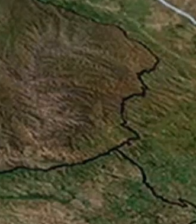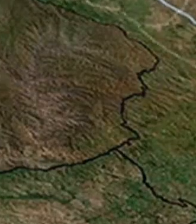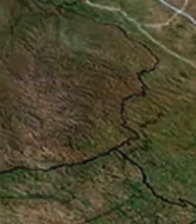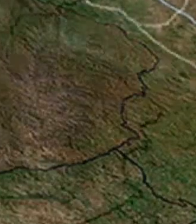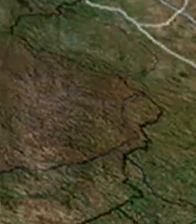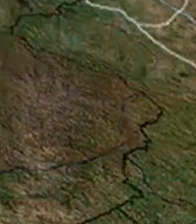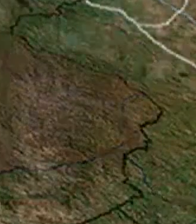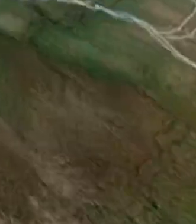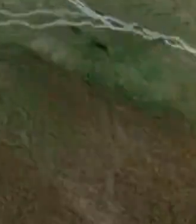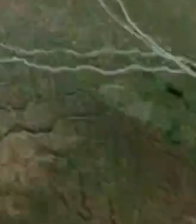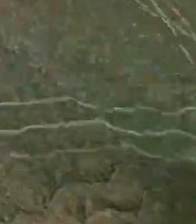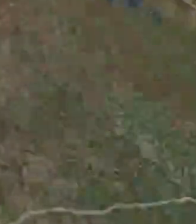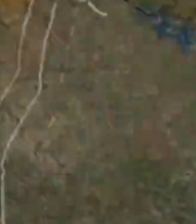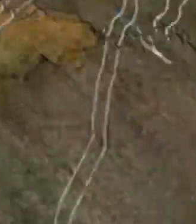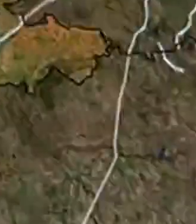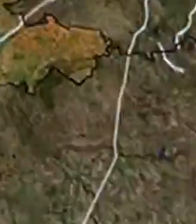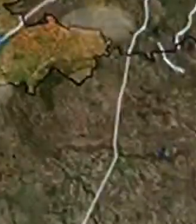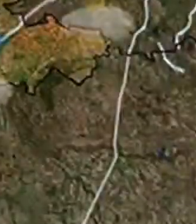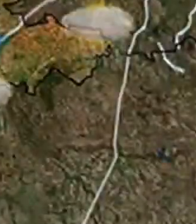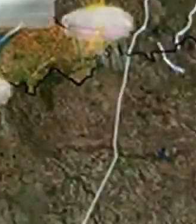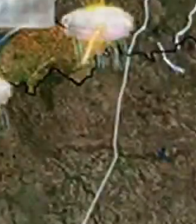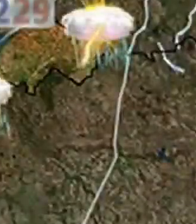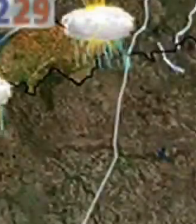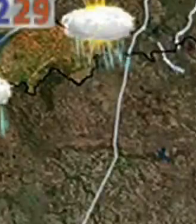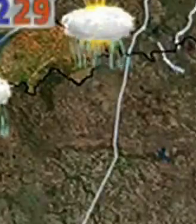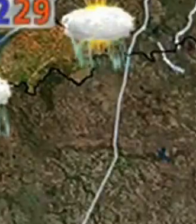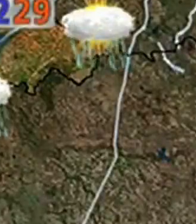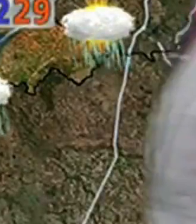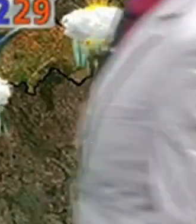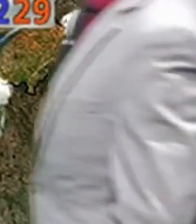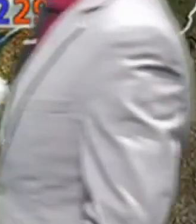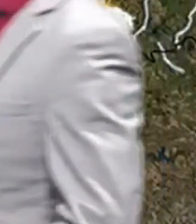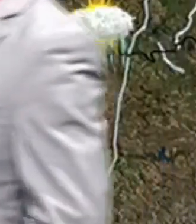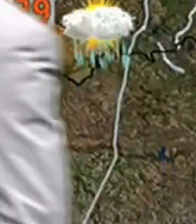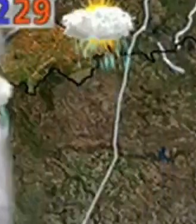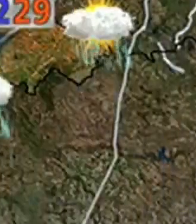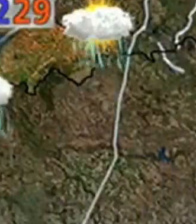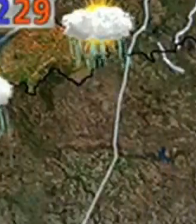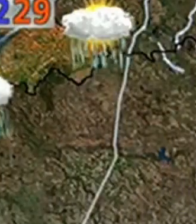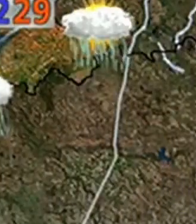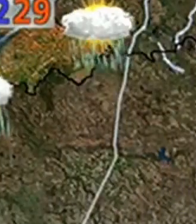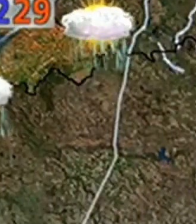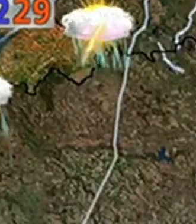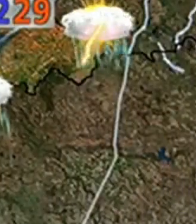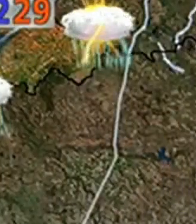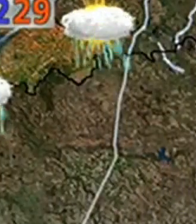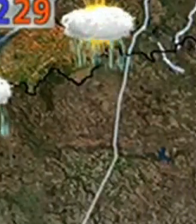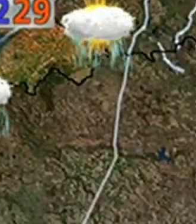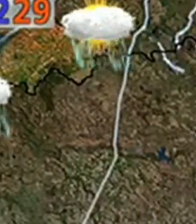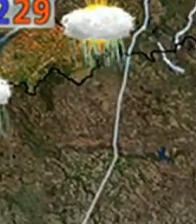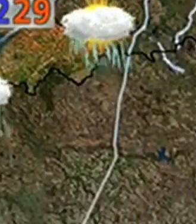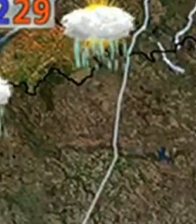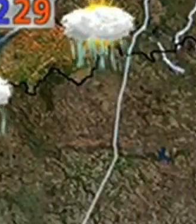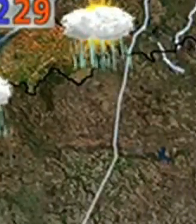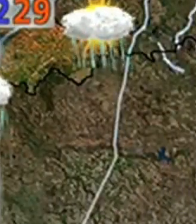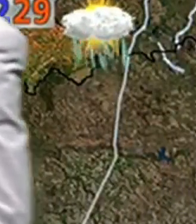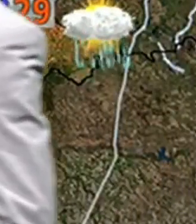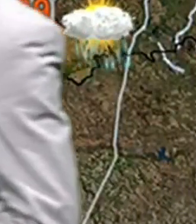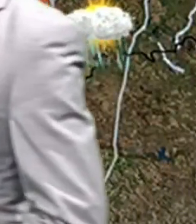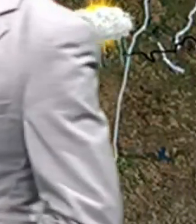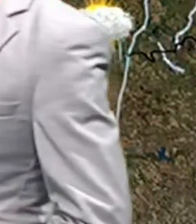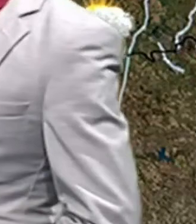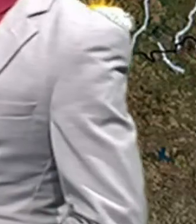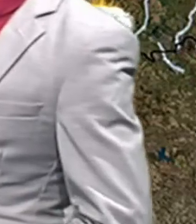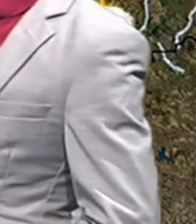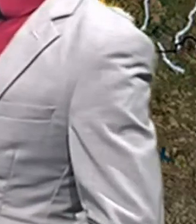kwa go la Sasolburg province eo ka moka re lebela ka North West province eo ka moka re lebetse gona ka kwa go la Tosca go go tla ba go fiša tšhiritšhiri ka tše 32